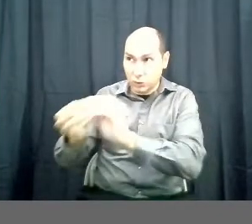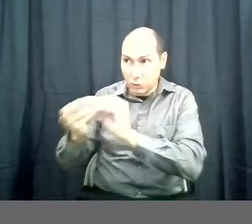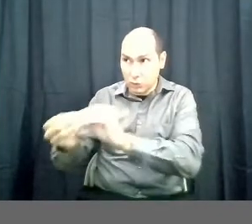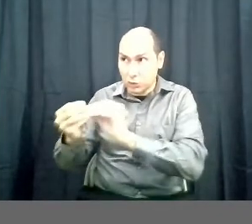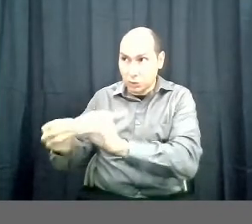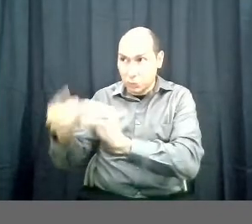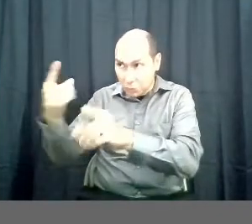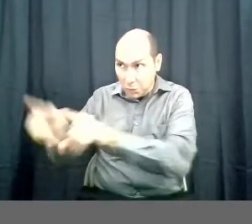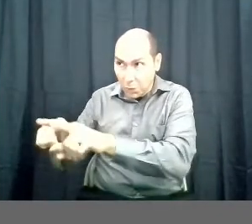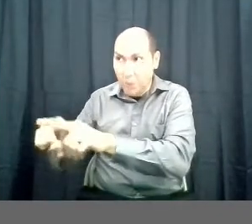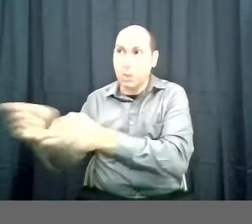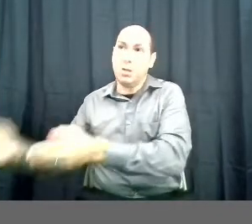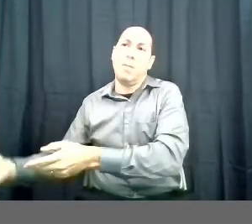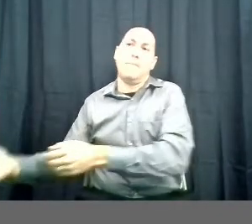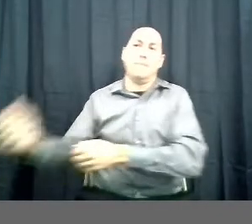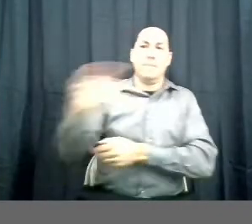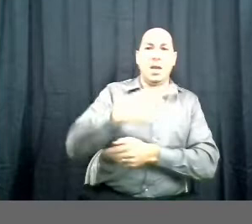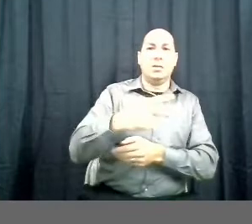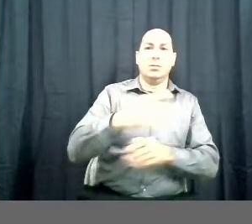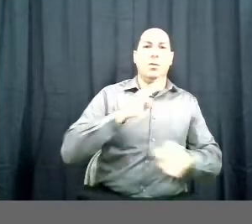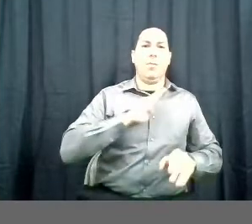correct.